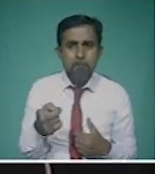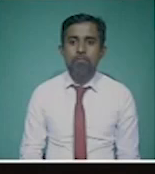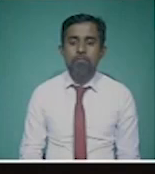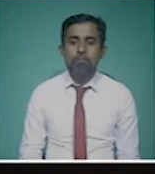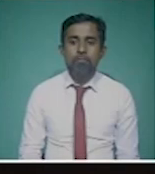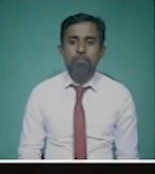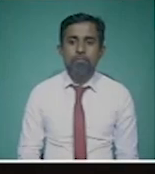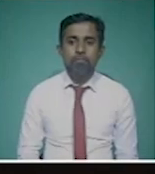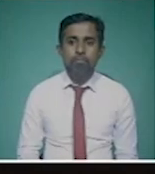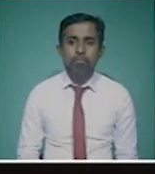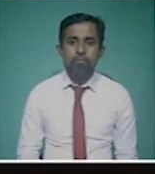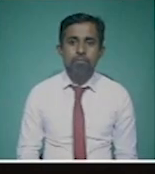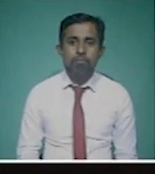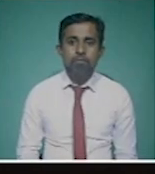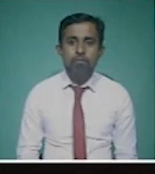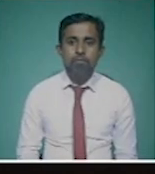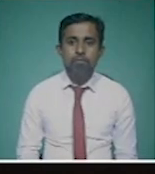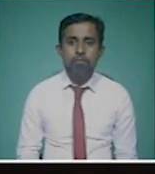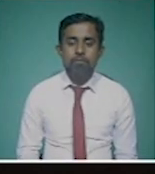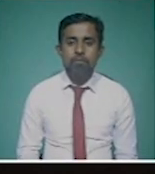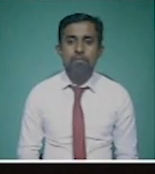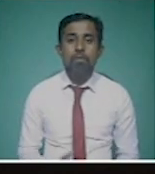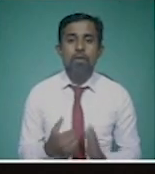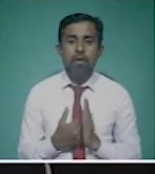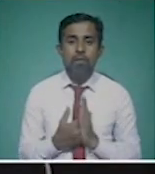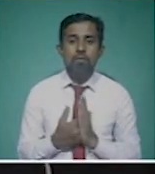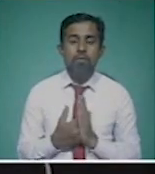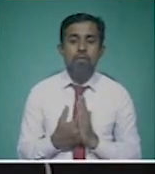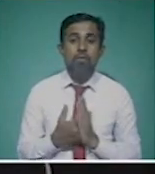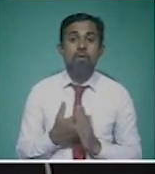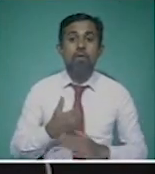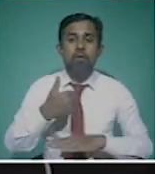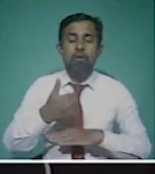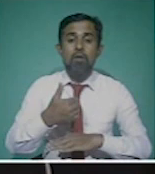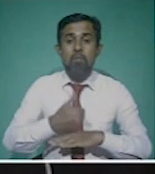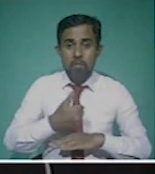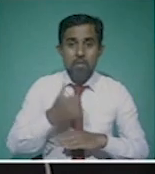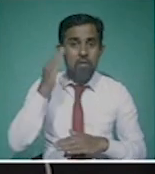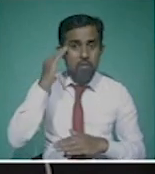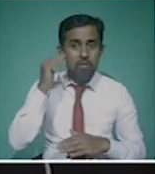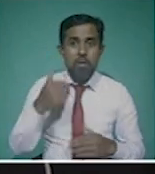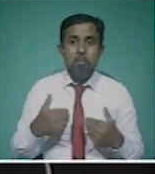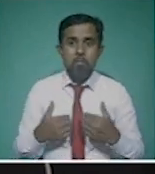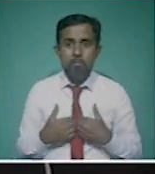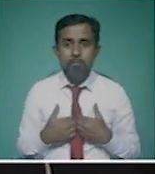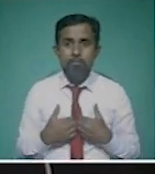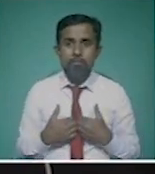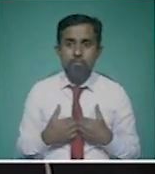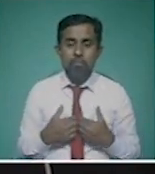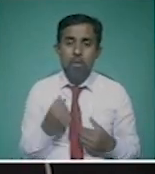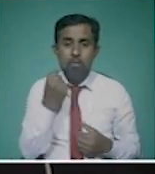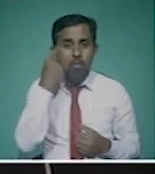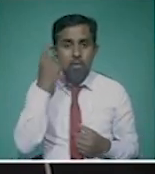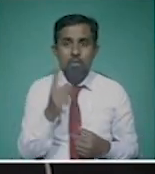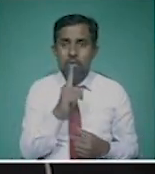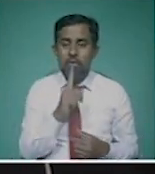minimized. Madam Presiding Member, I was talking about this new act that